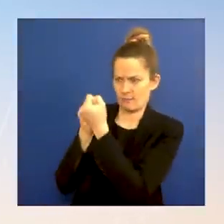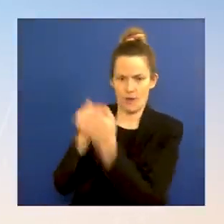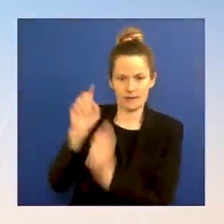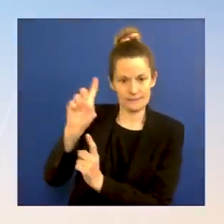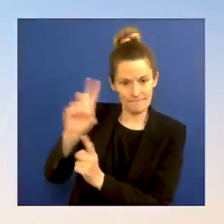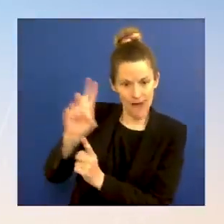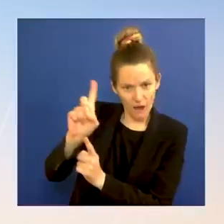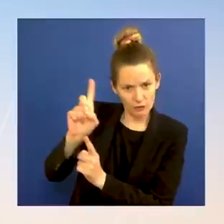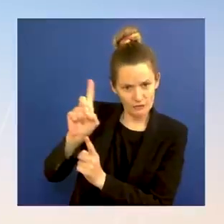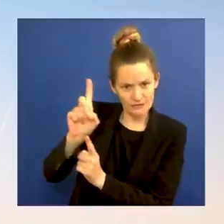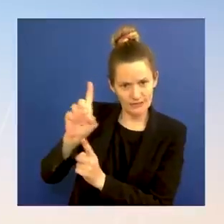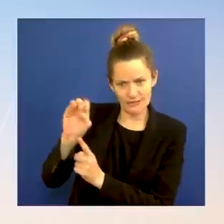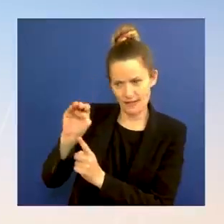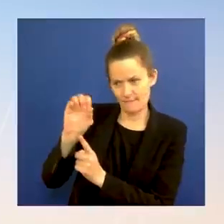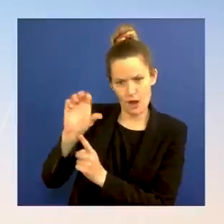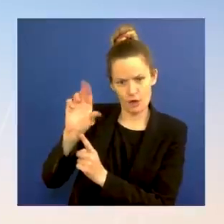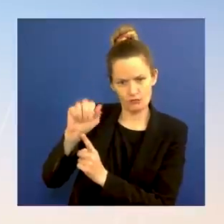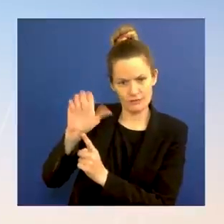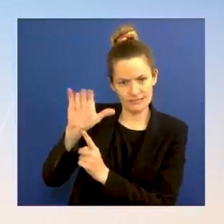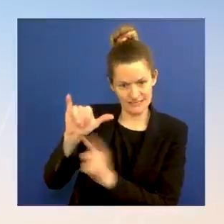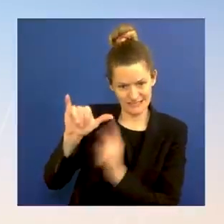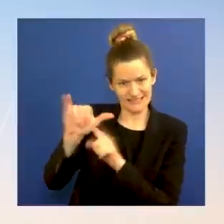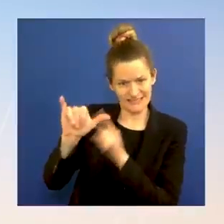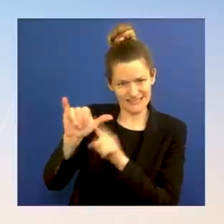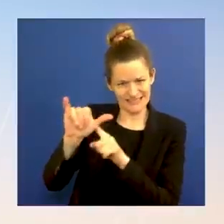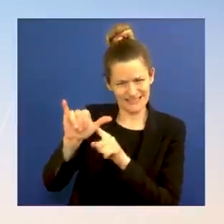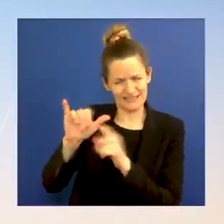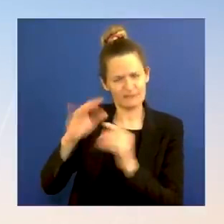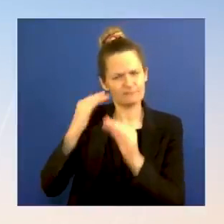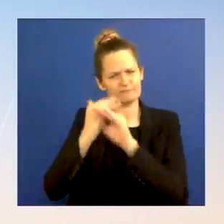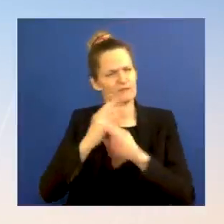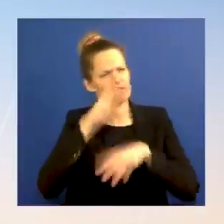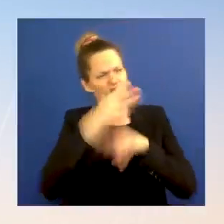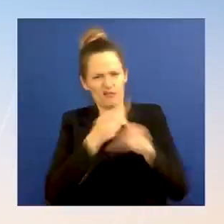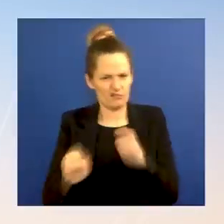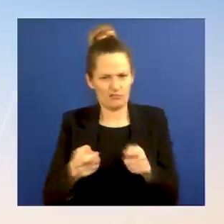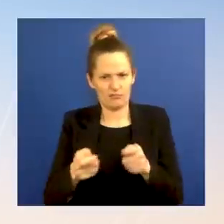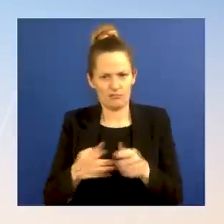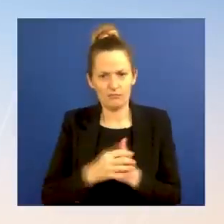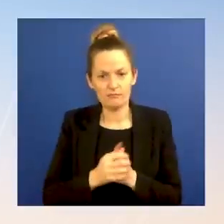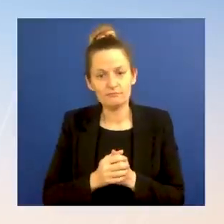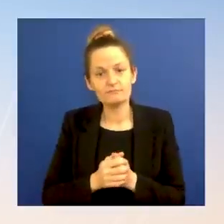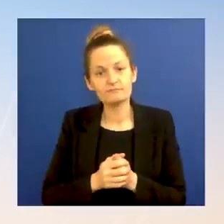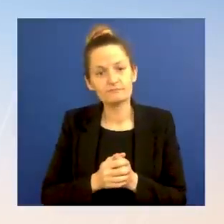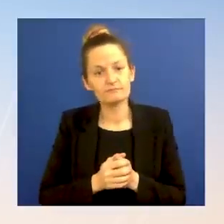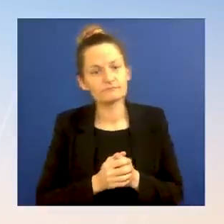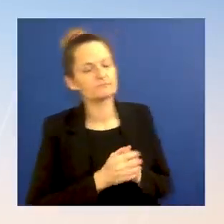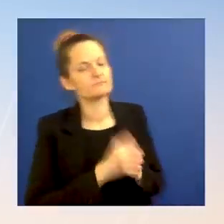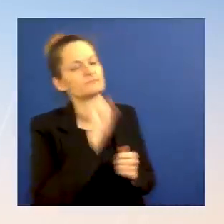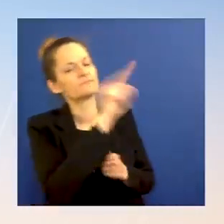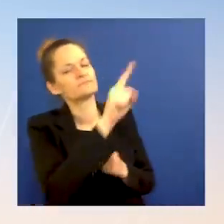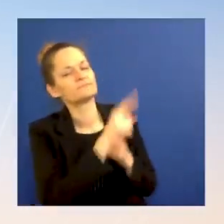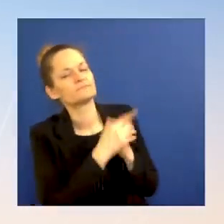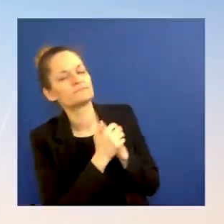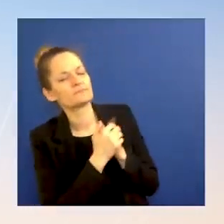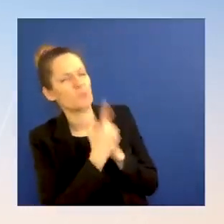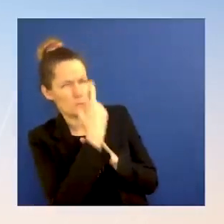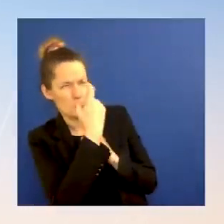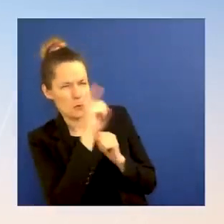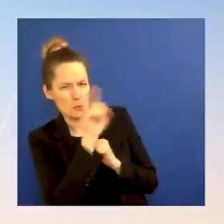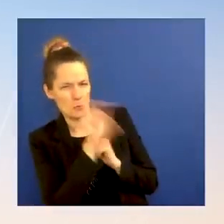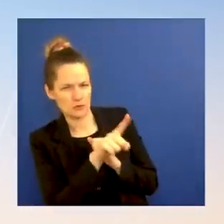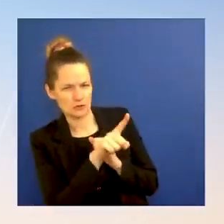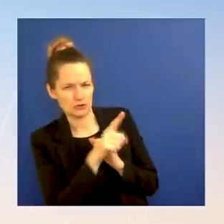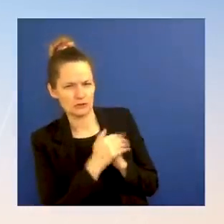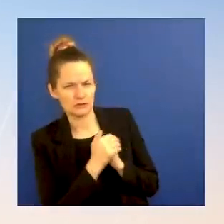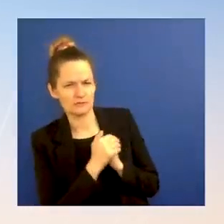it is because of his actions that we are in this circumstance. One other question on the Supreme Court reinstating the death penalty